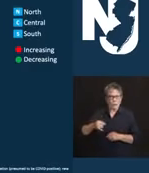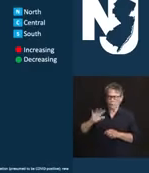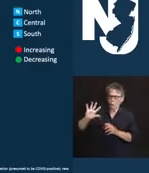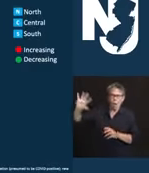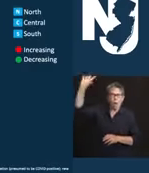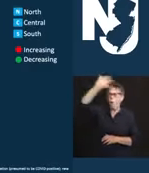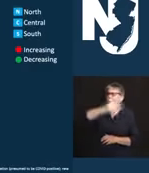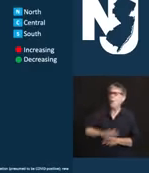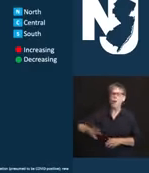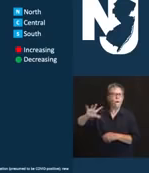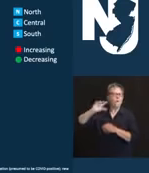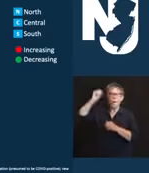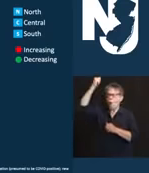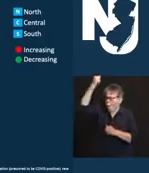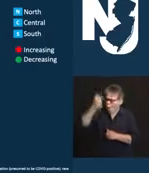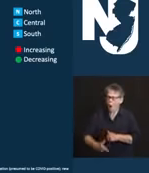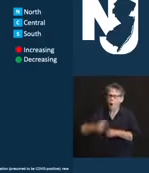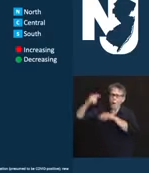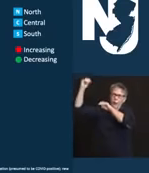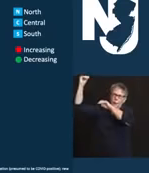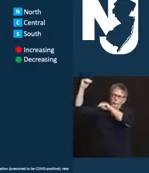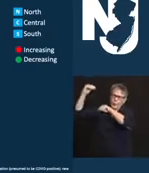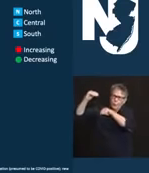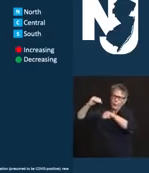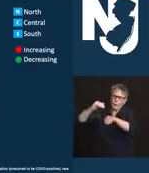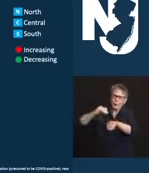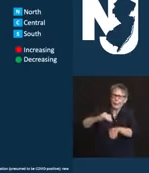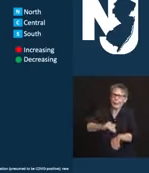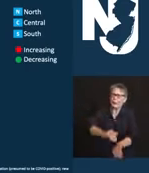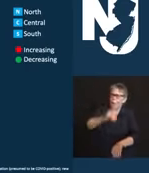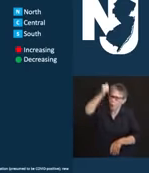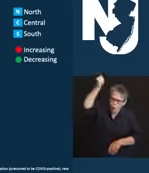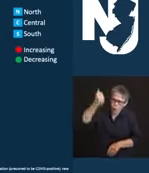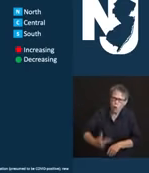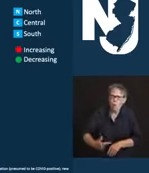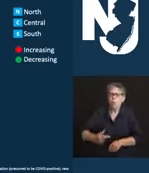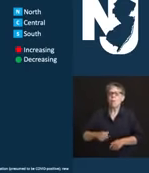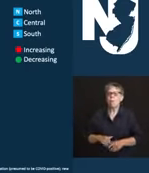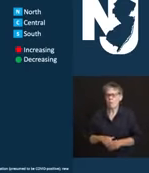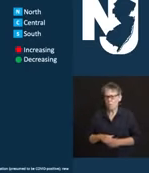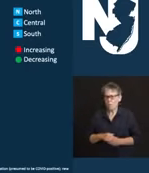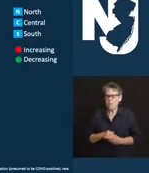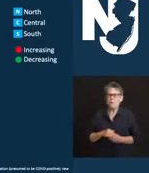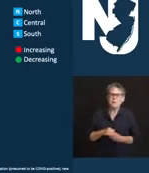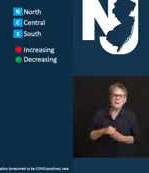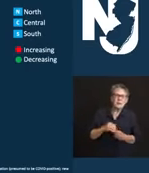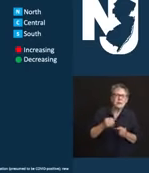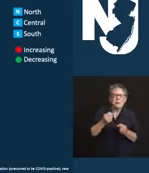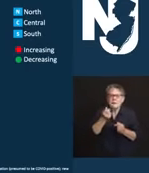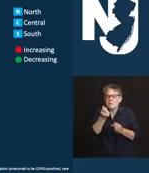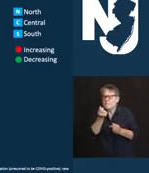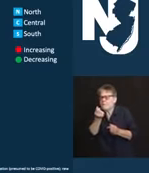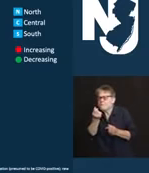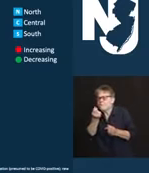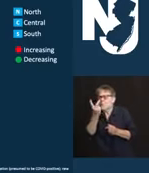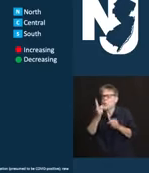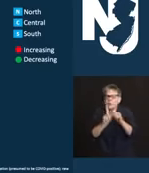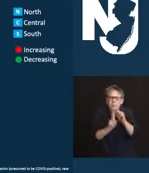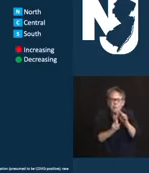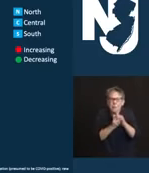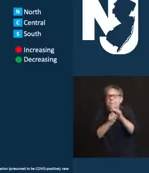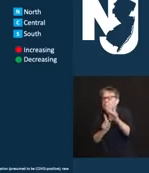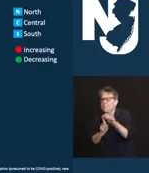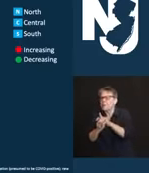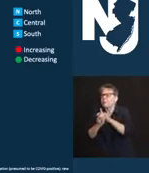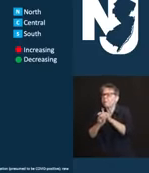state. The few bad days that we've had, signified by a red light, have often been followed by a good day with a green light,